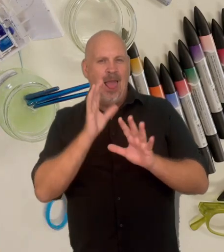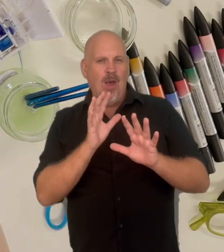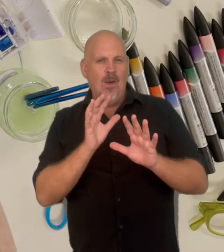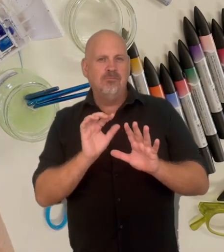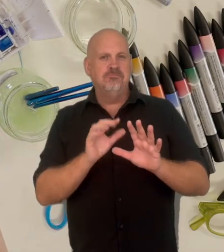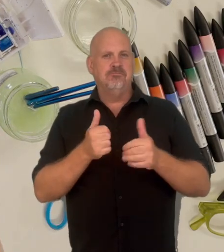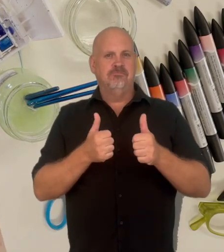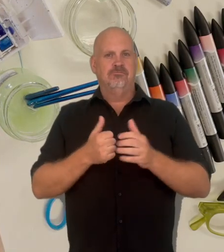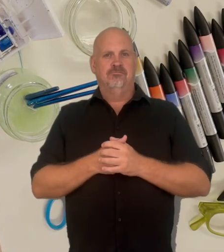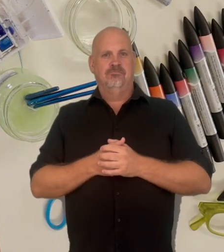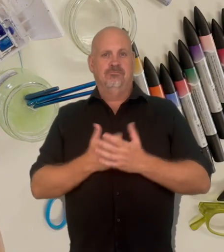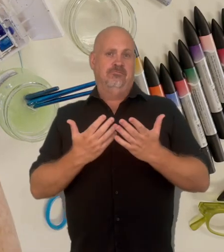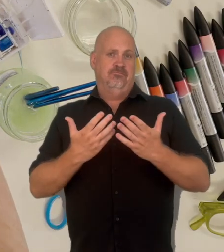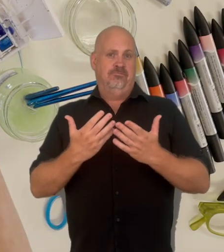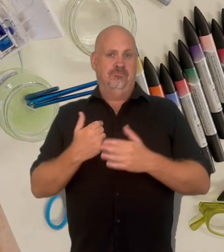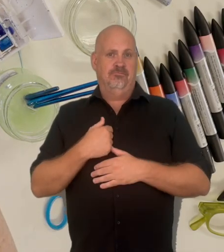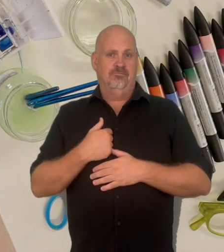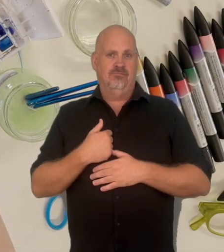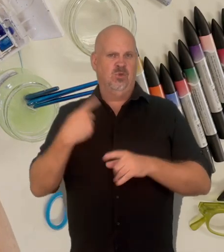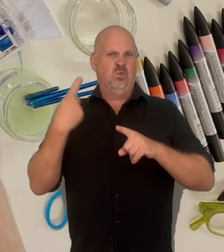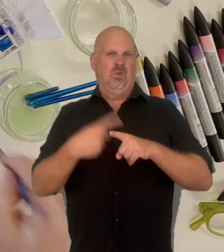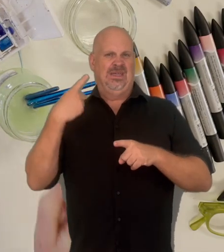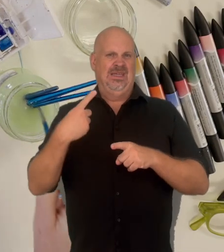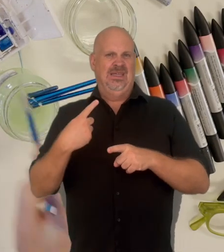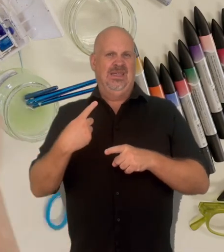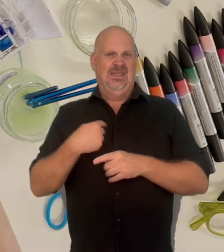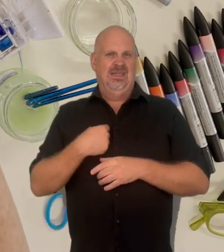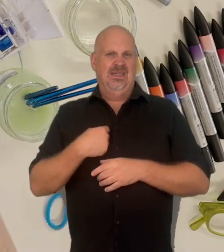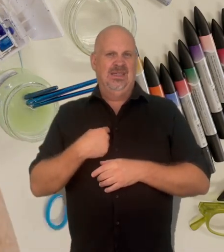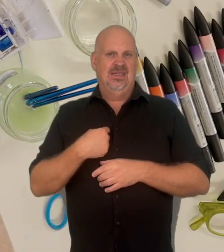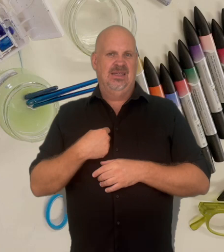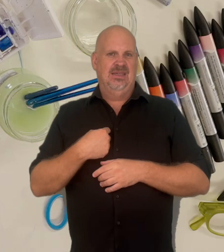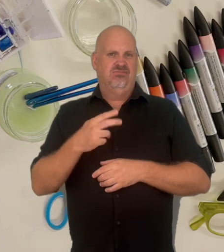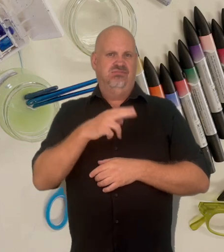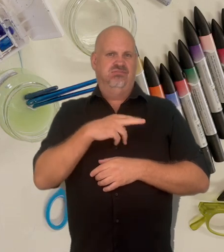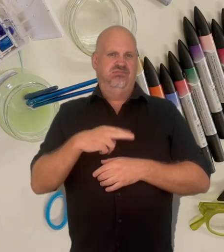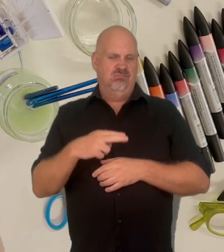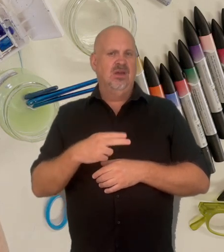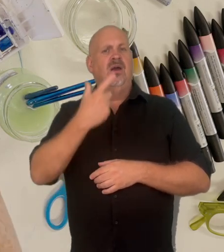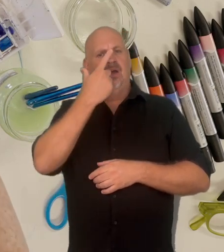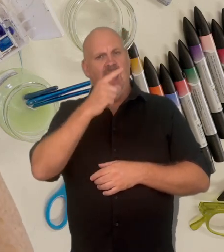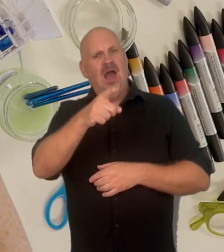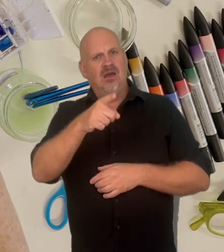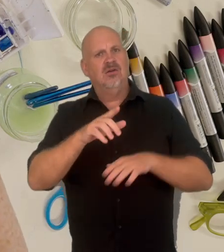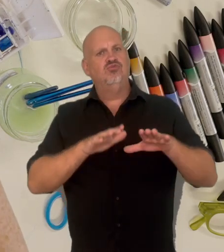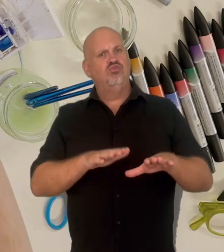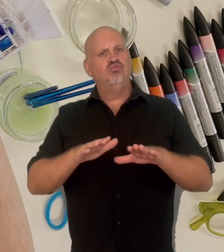Now, so I'm going to be super quick, but you can take your time. Each